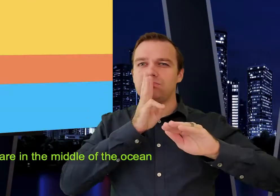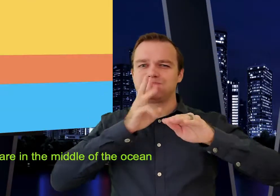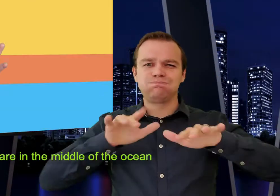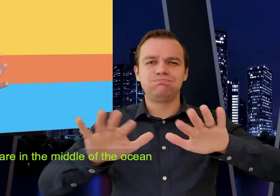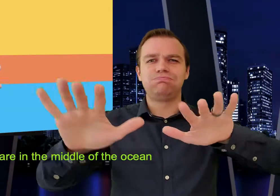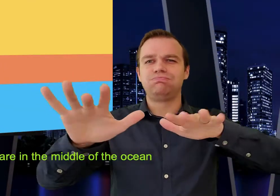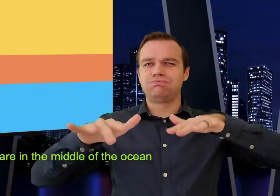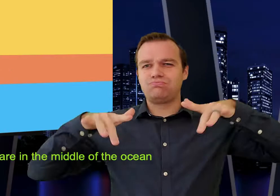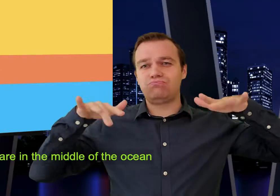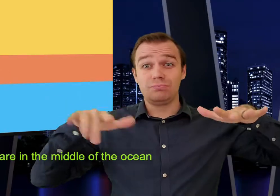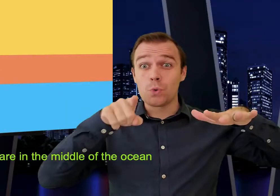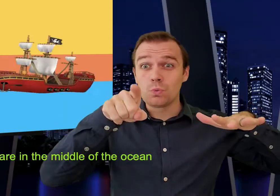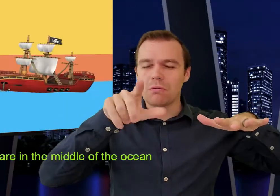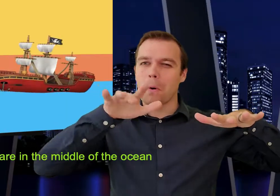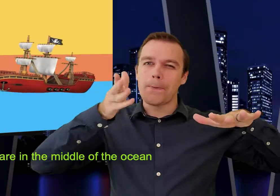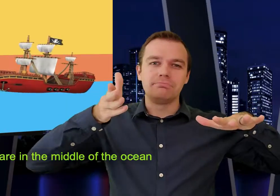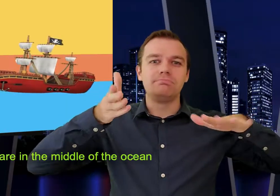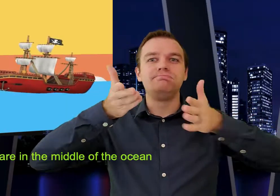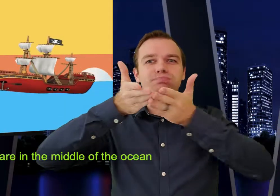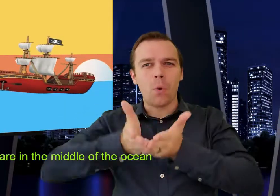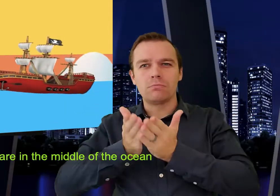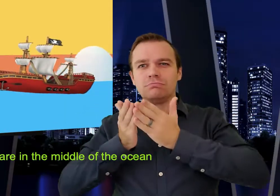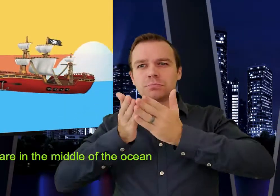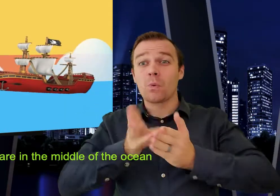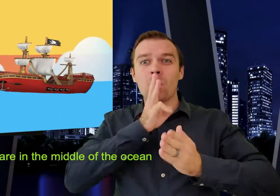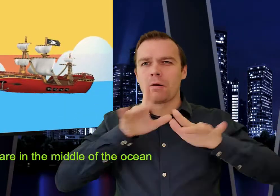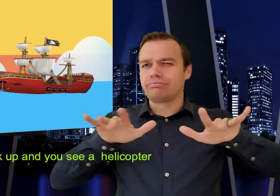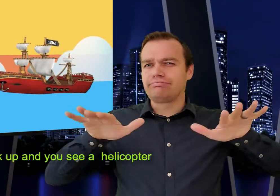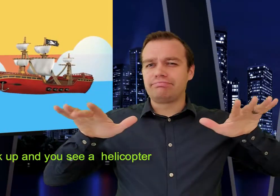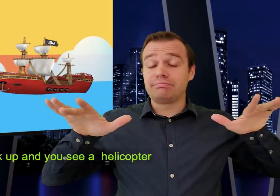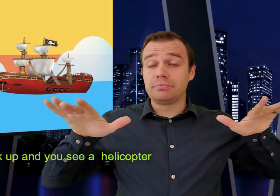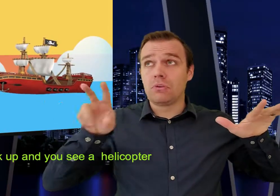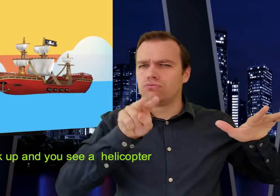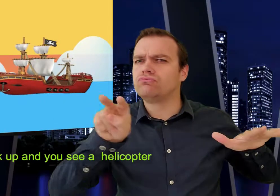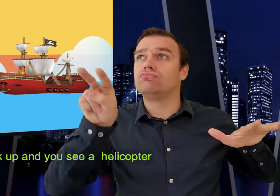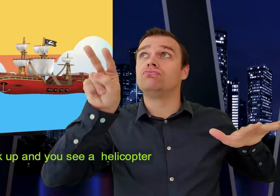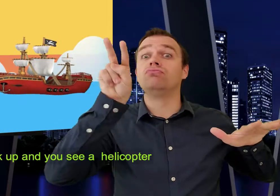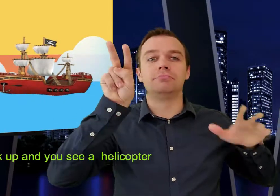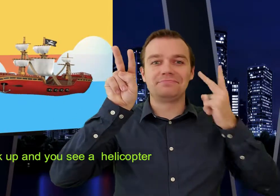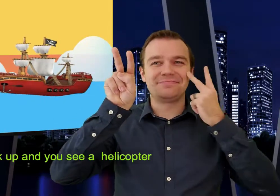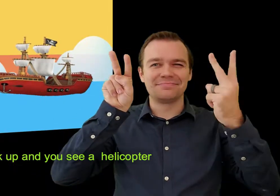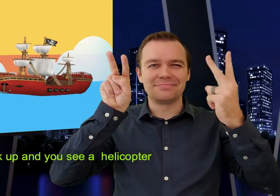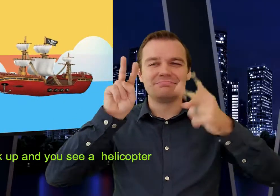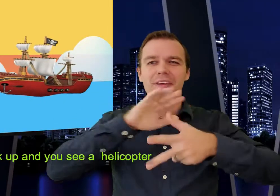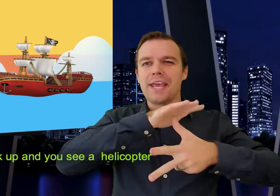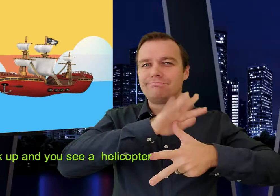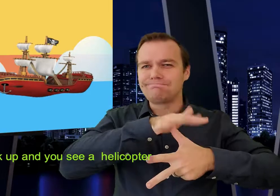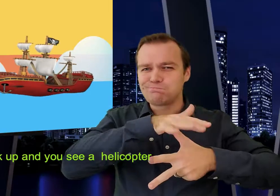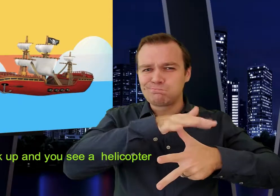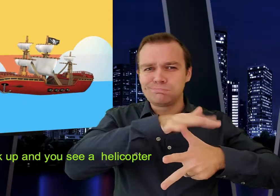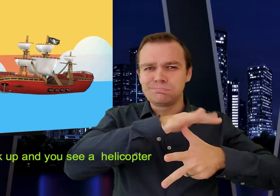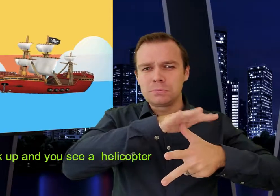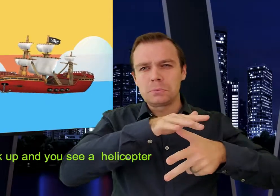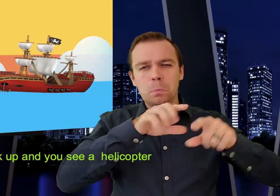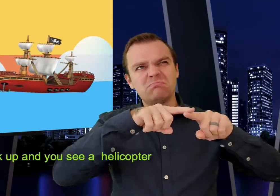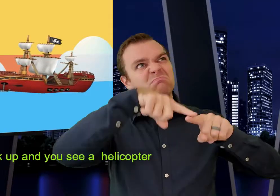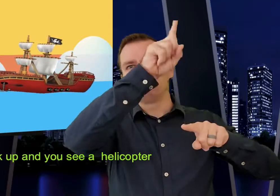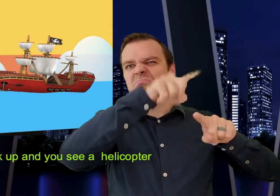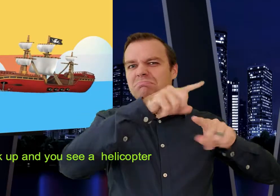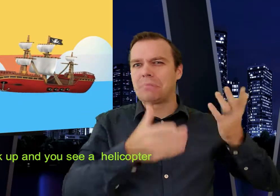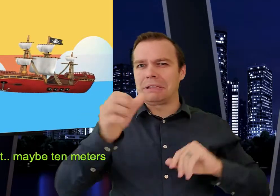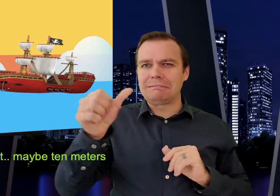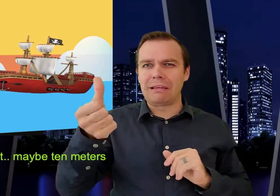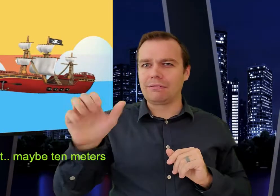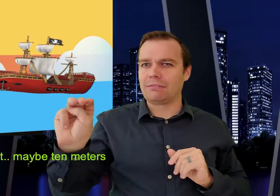an ocean. You are in the middle of the ocean. You are in a boat. You look up and you see a helicopter at a